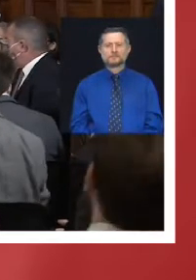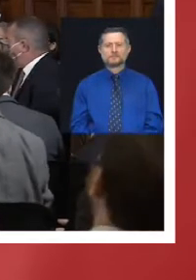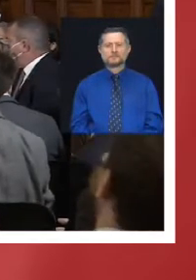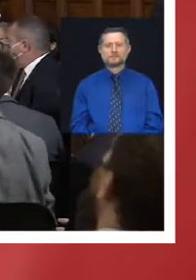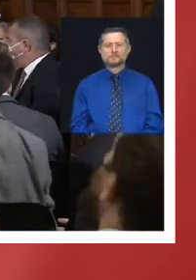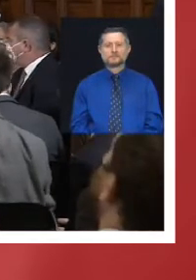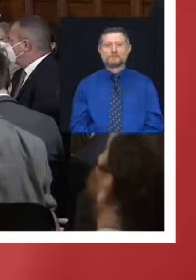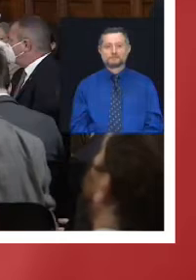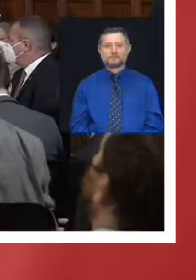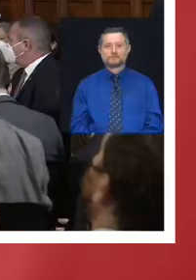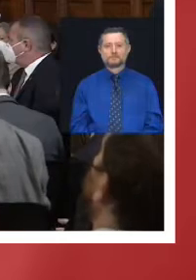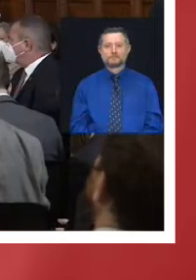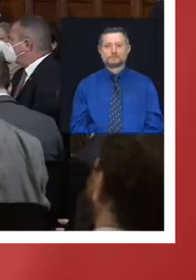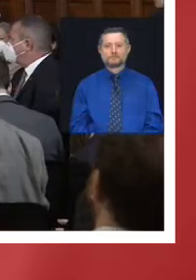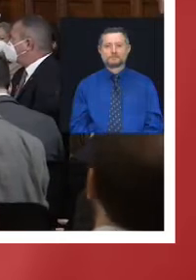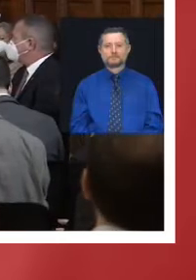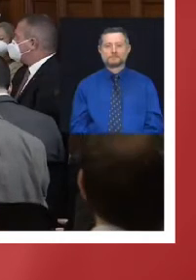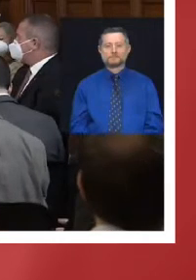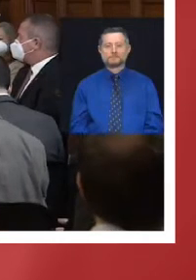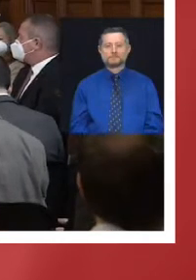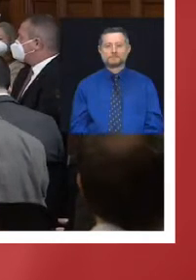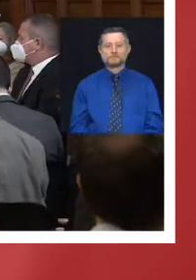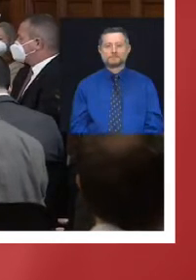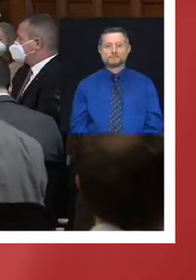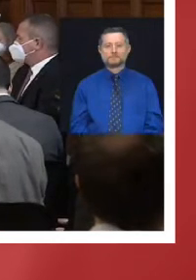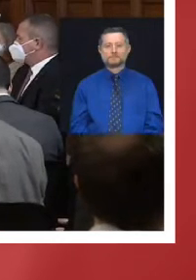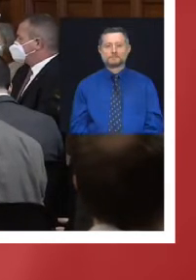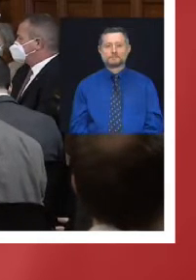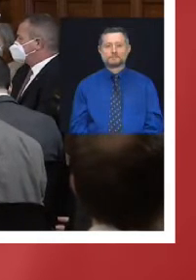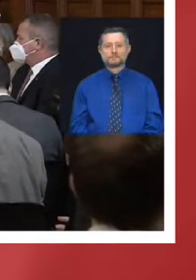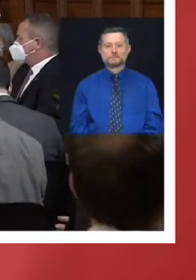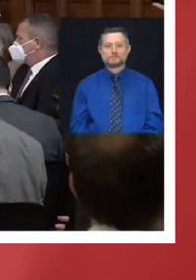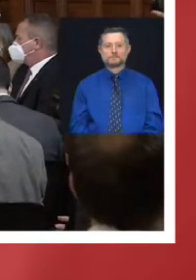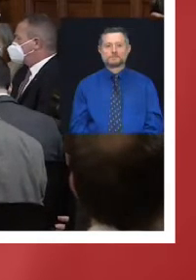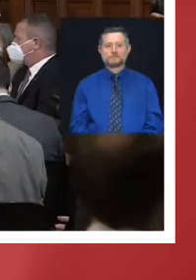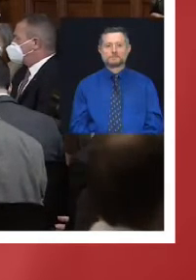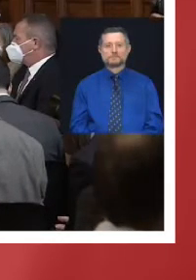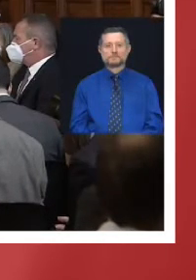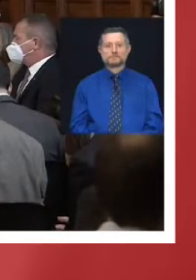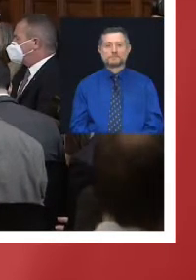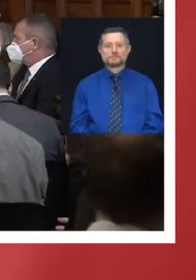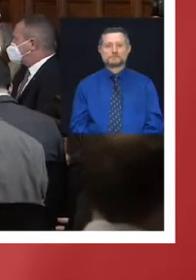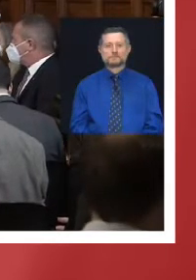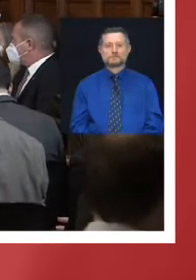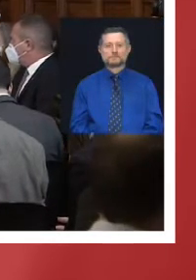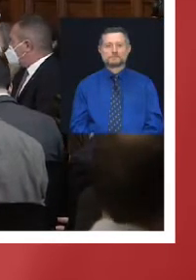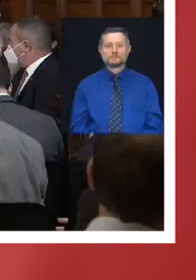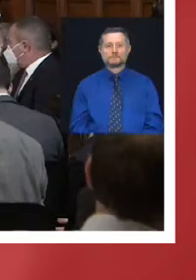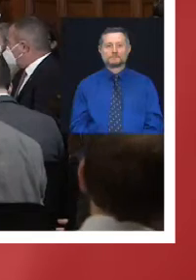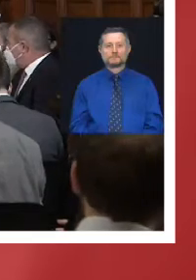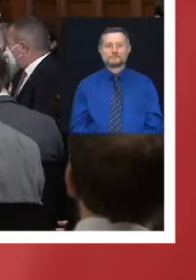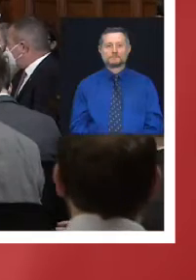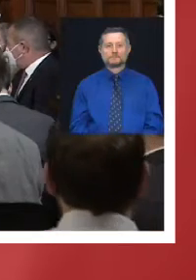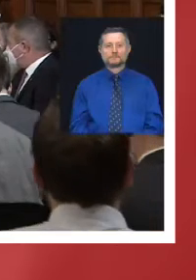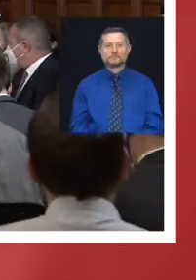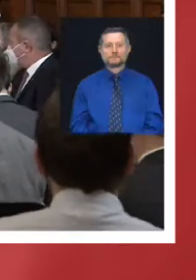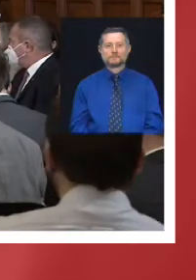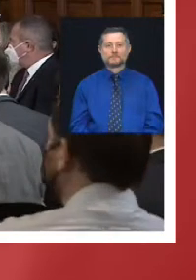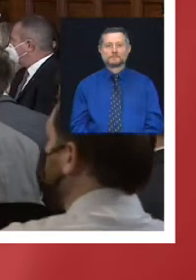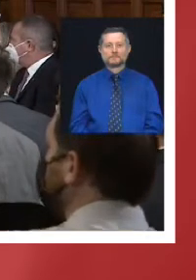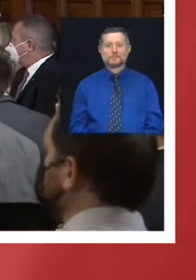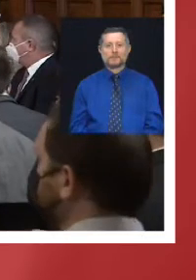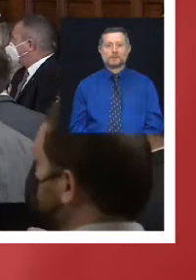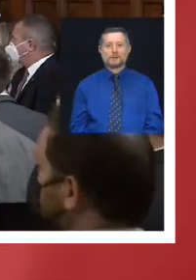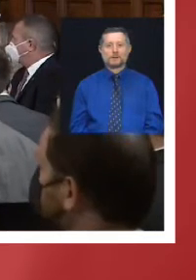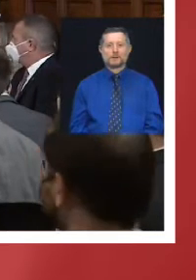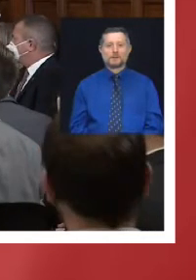ceremony. Technically, she is governor as of last night when they did swear her in during a private ceremony.